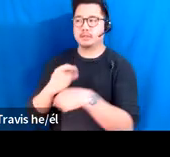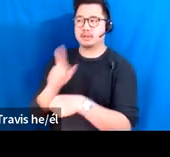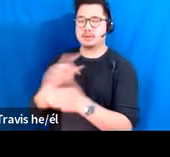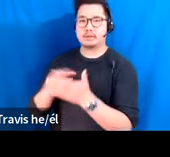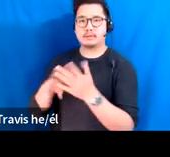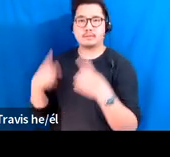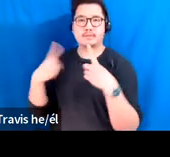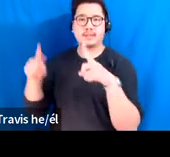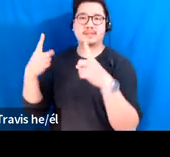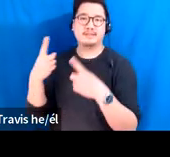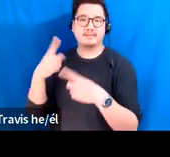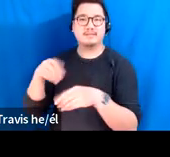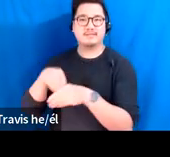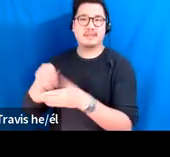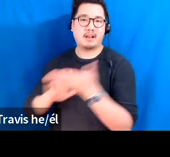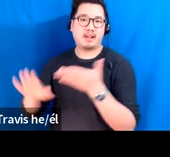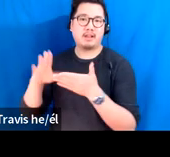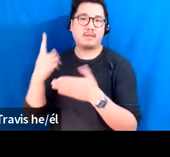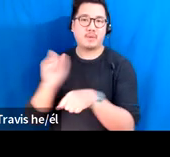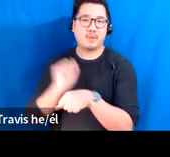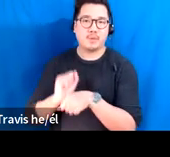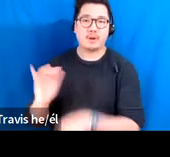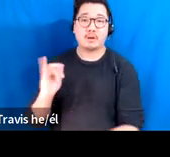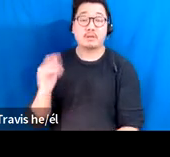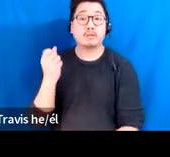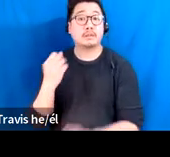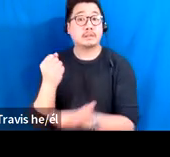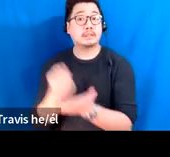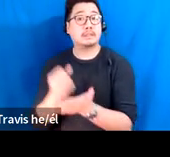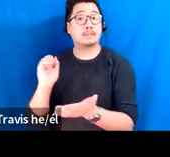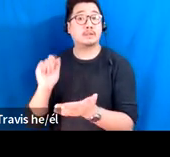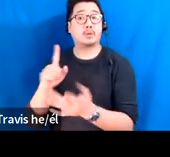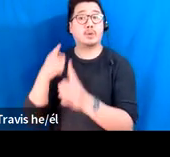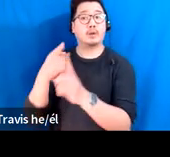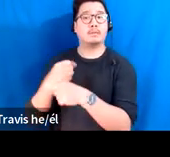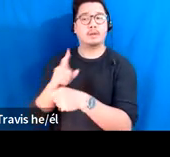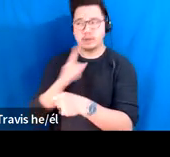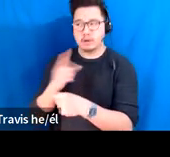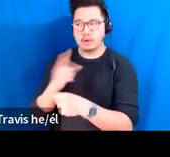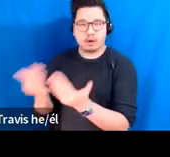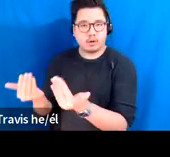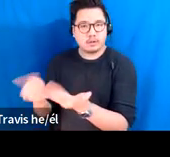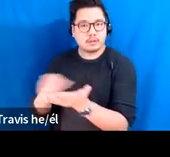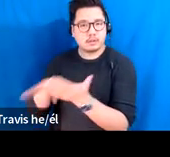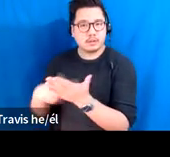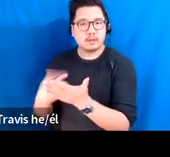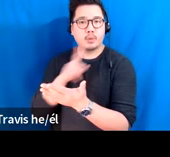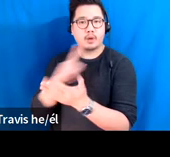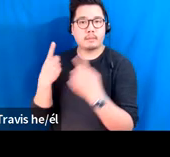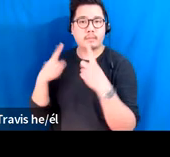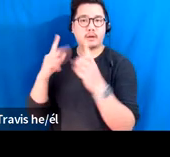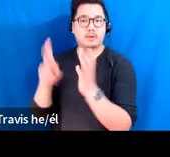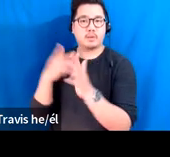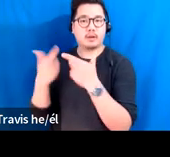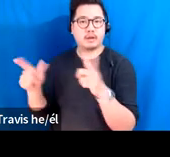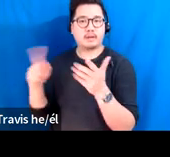college and career the seal encourages students to pursue by literacy honors the skills of our students to attain